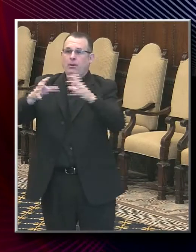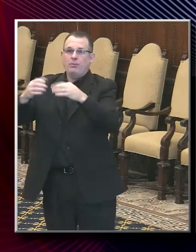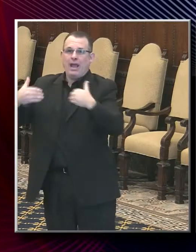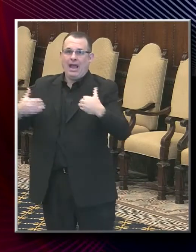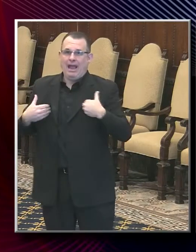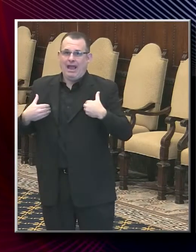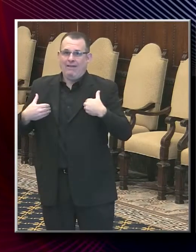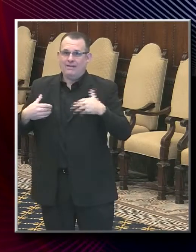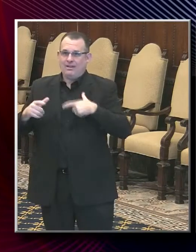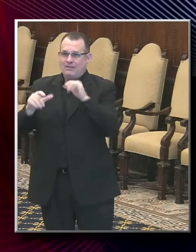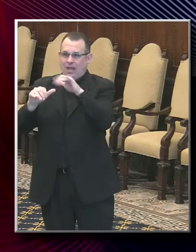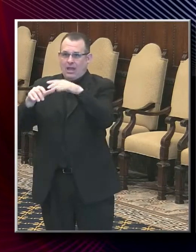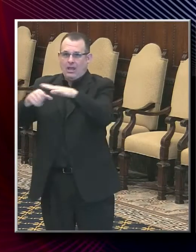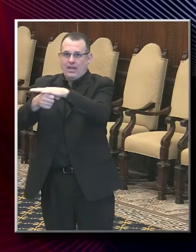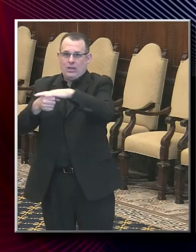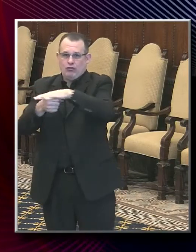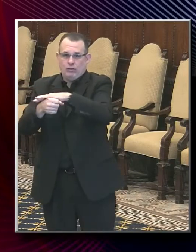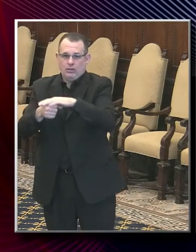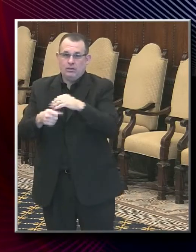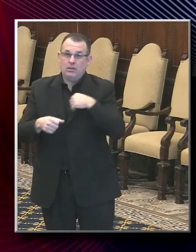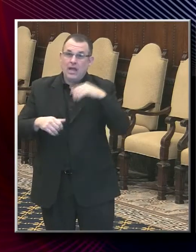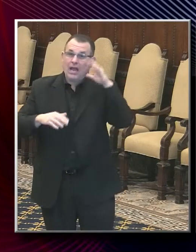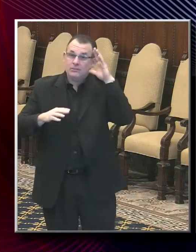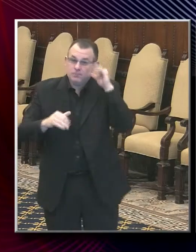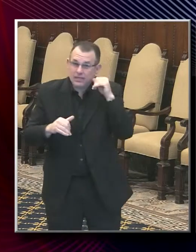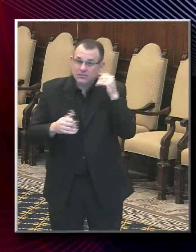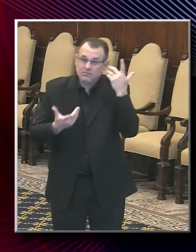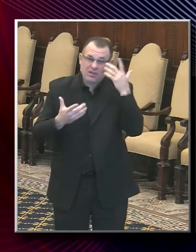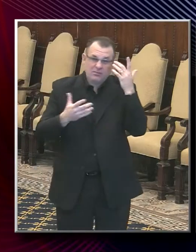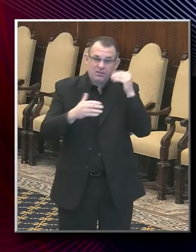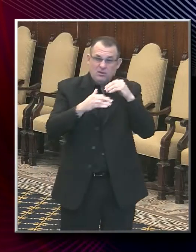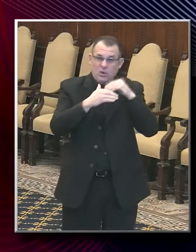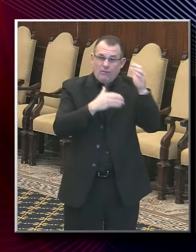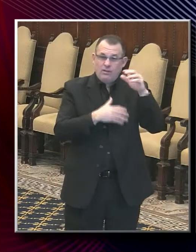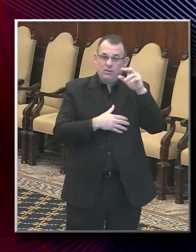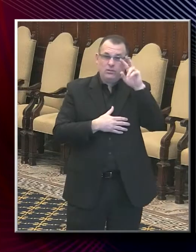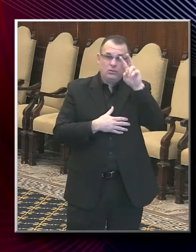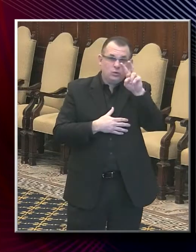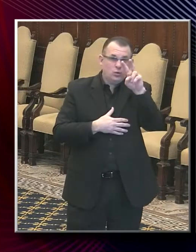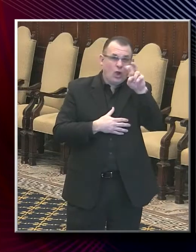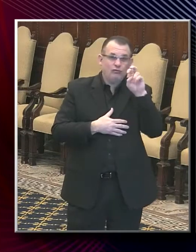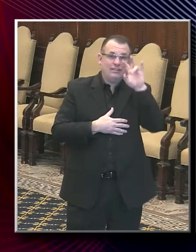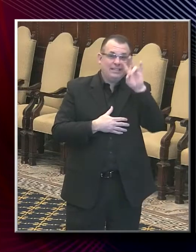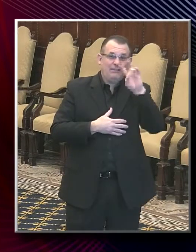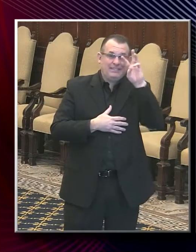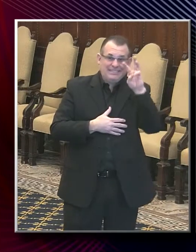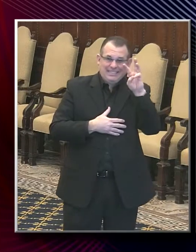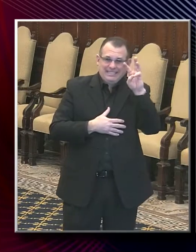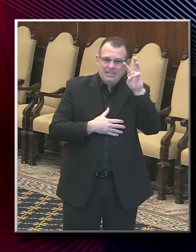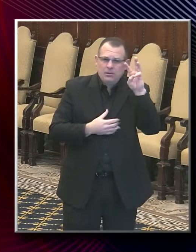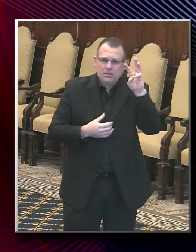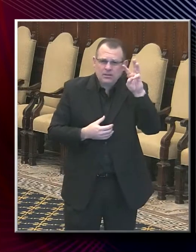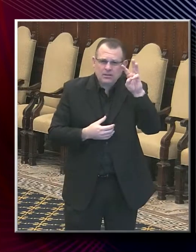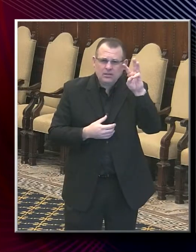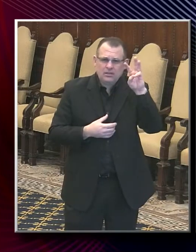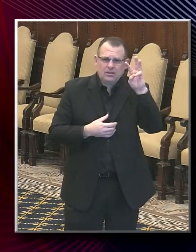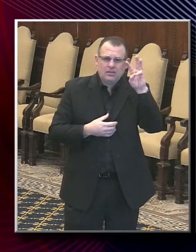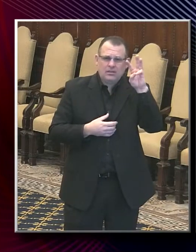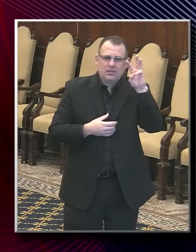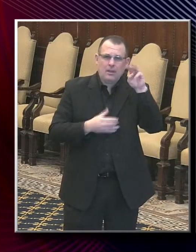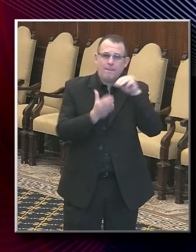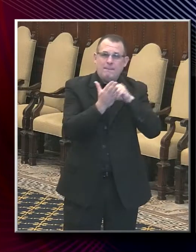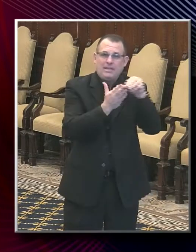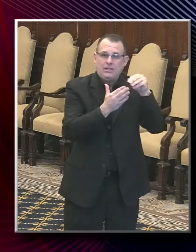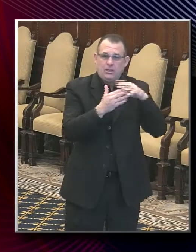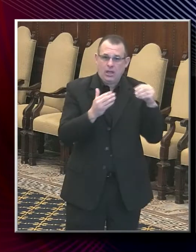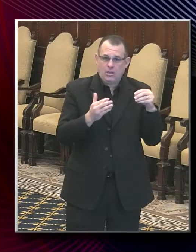are anticipating receiving funds to cover upwards of $276 million in COVID-related expenses.